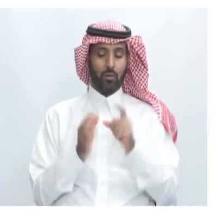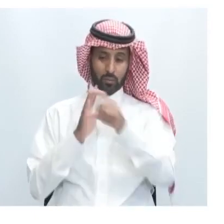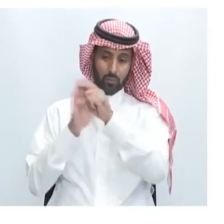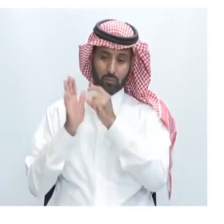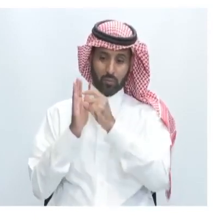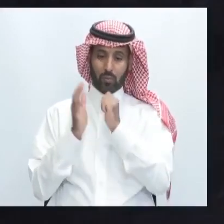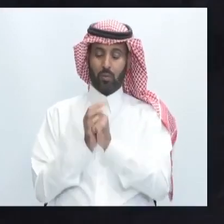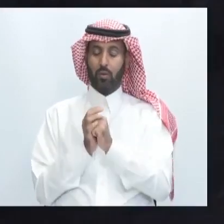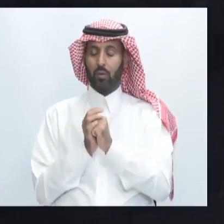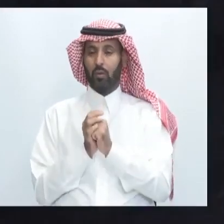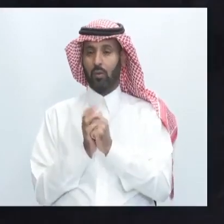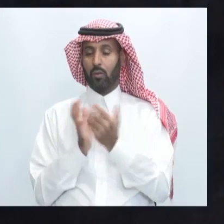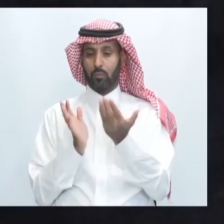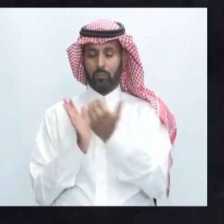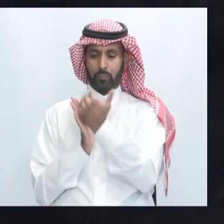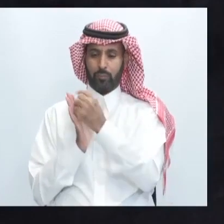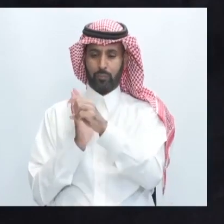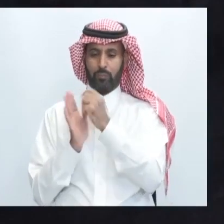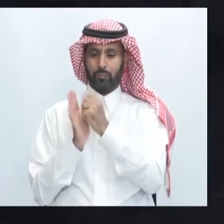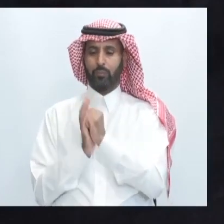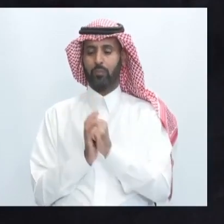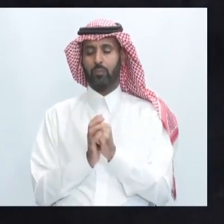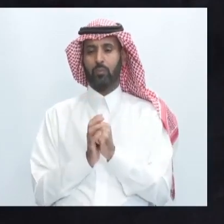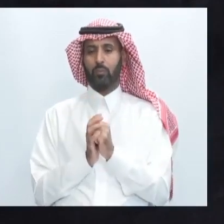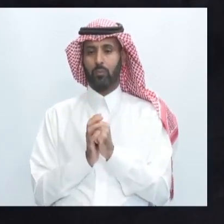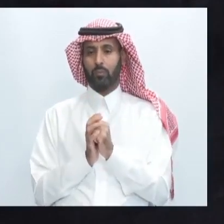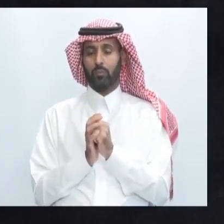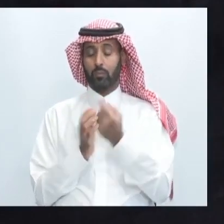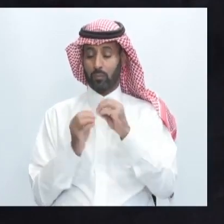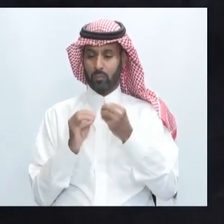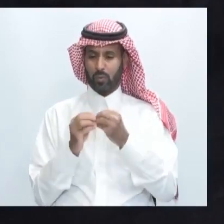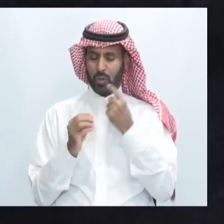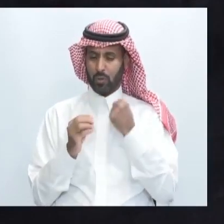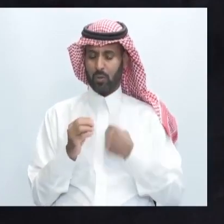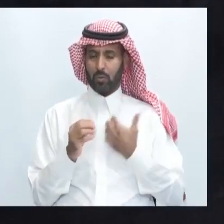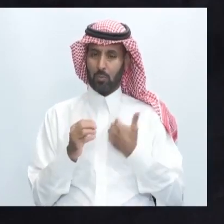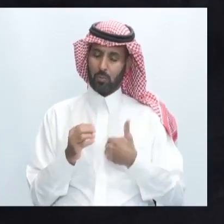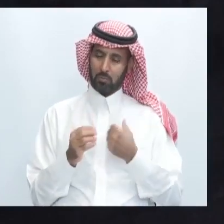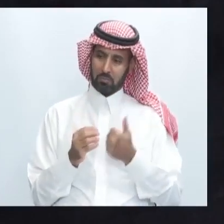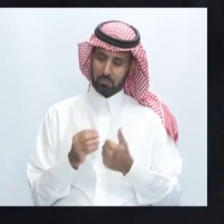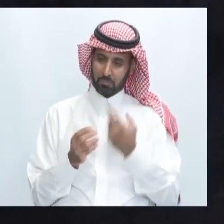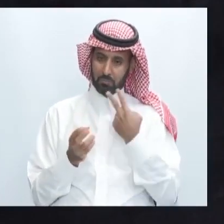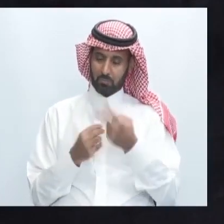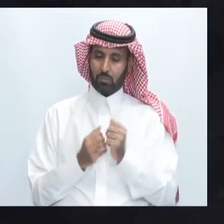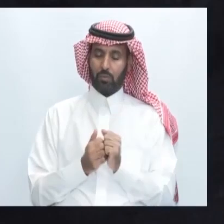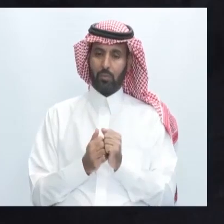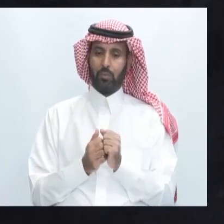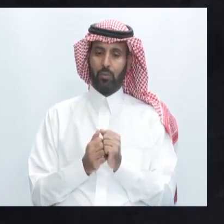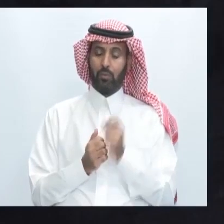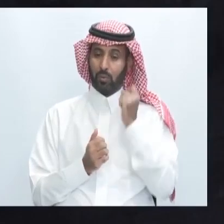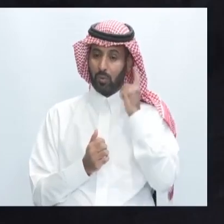going to read just about now. The psychology of color. Of course, there is a whole science